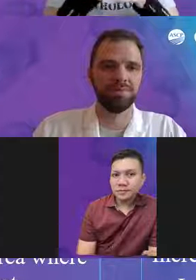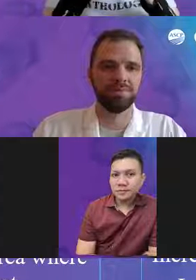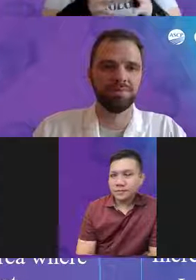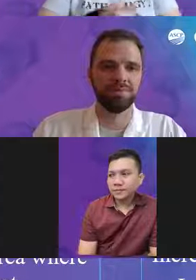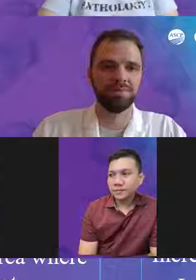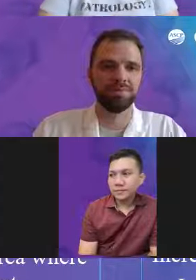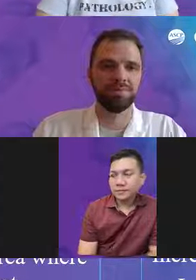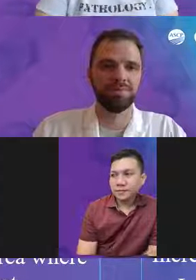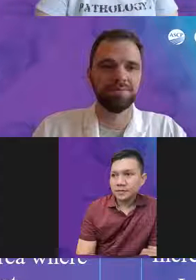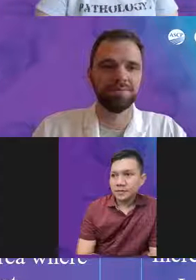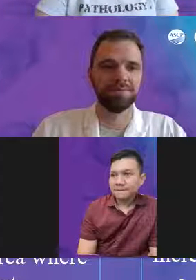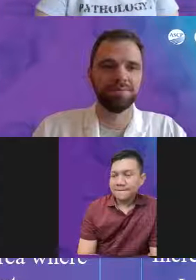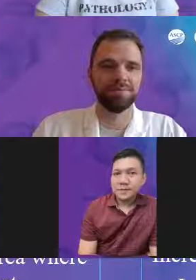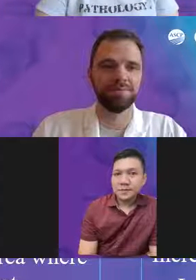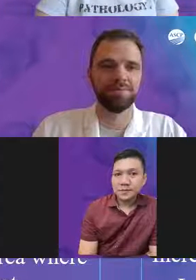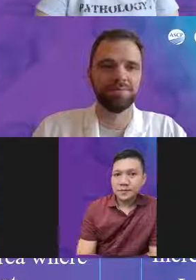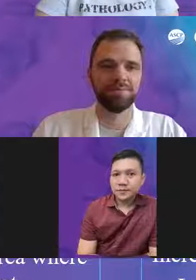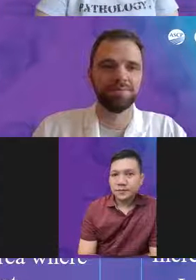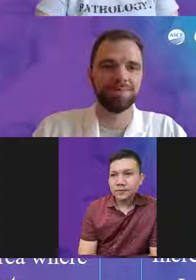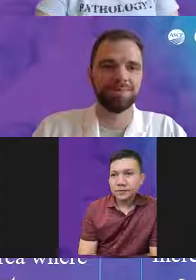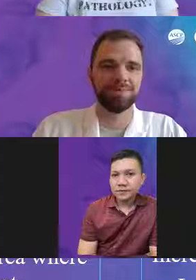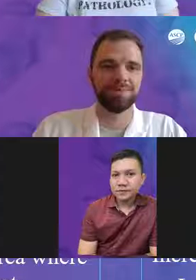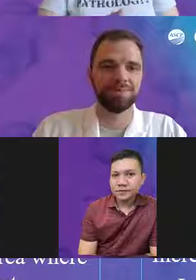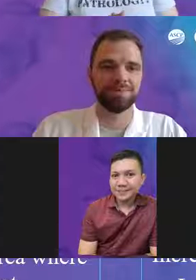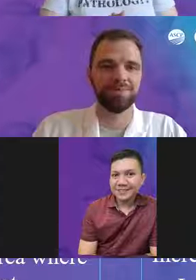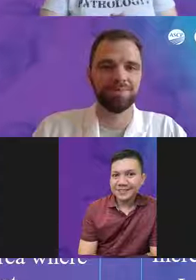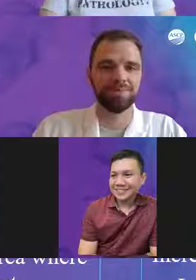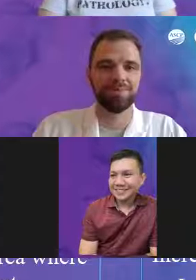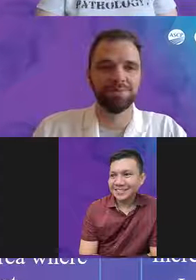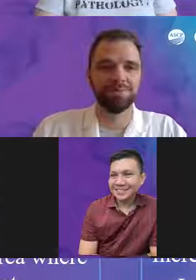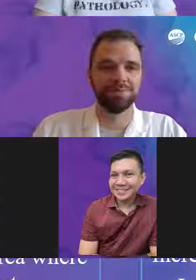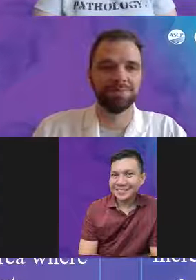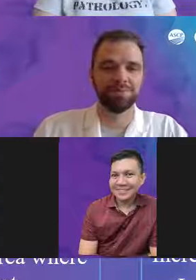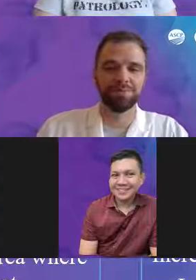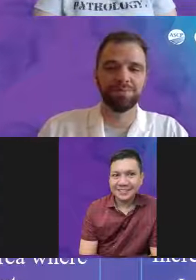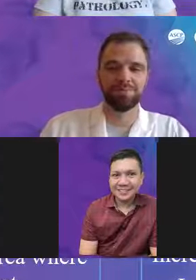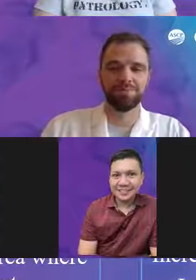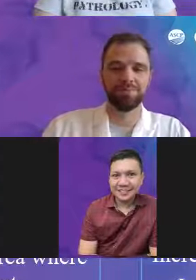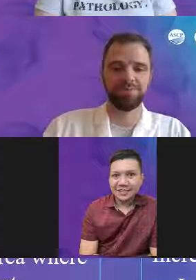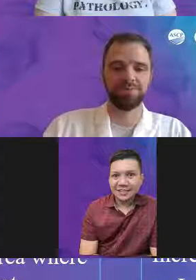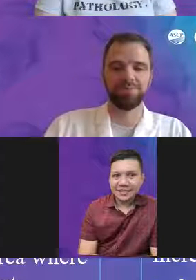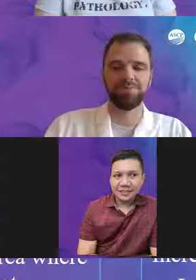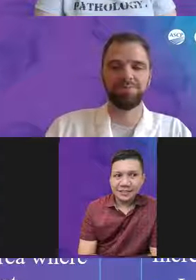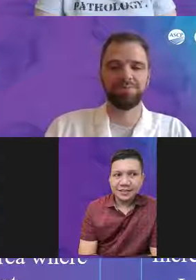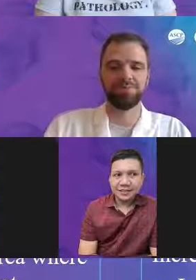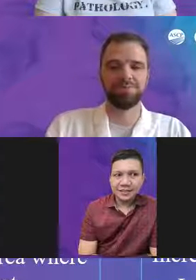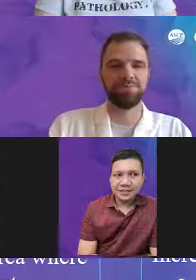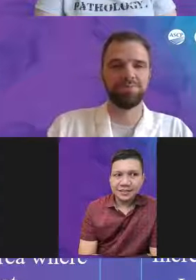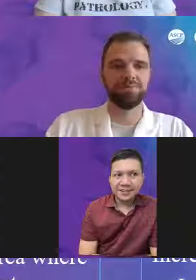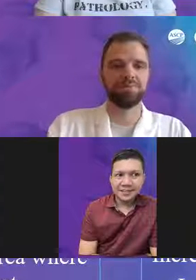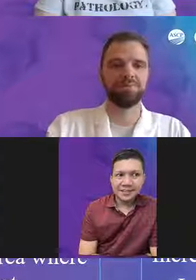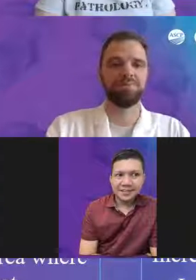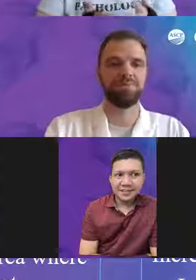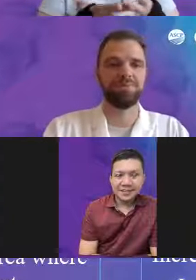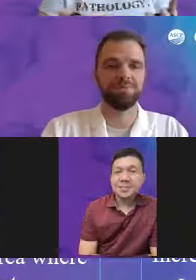red cell, essentially. So it's like a balloon. How much did you fill it with? And then the amount of red cells